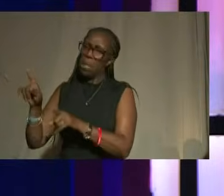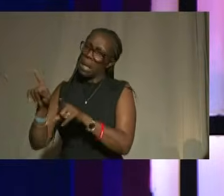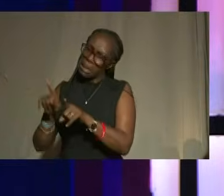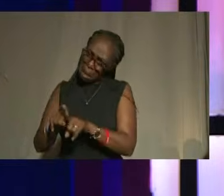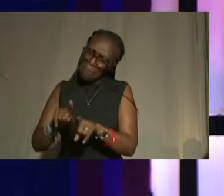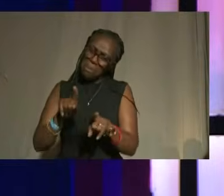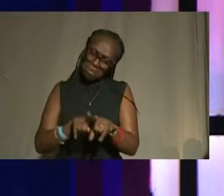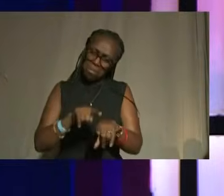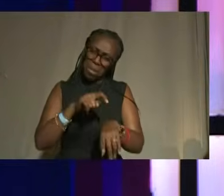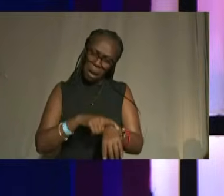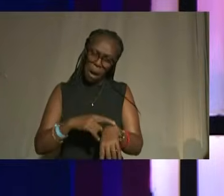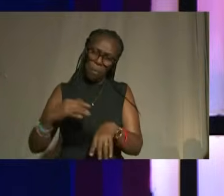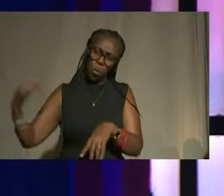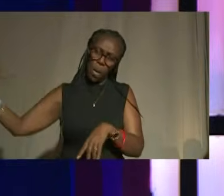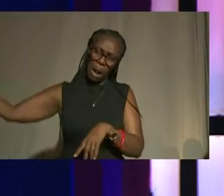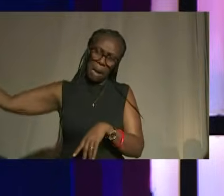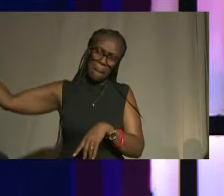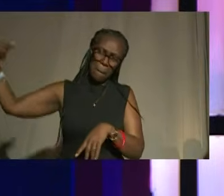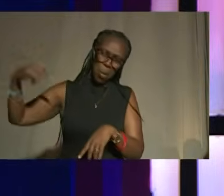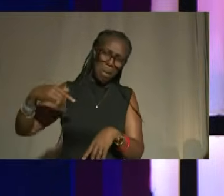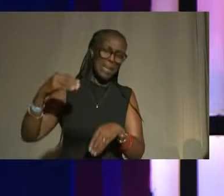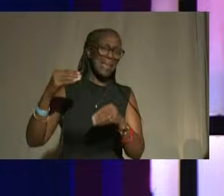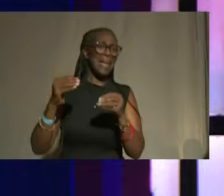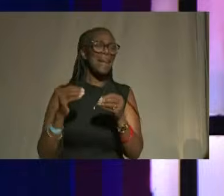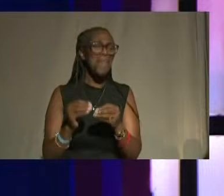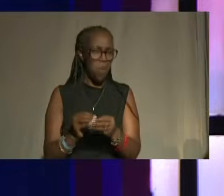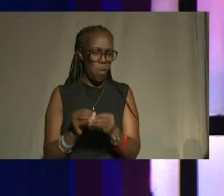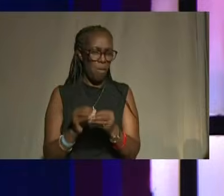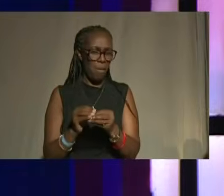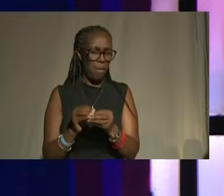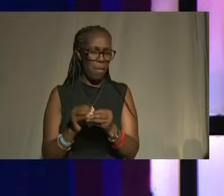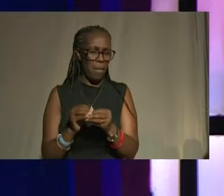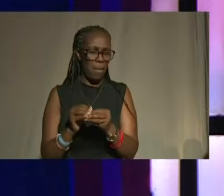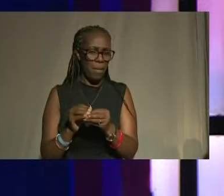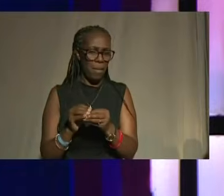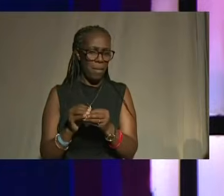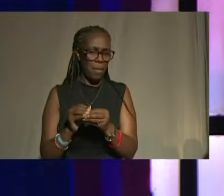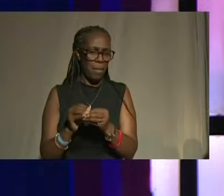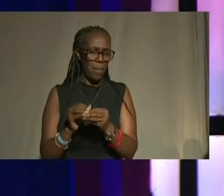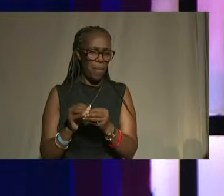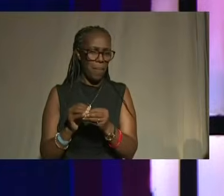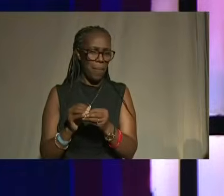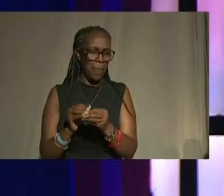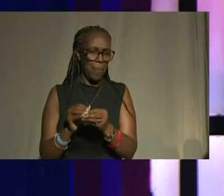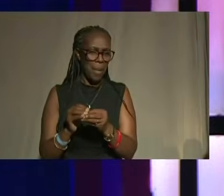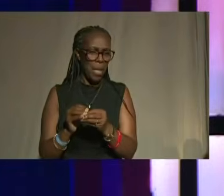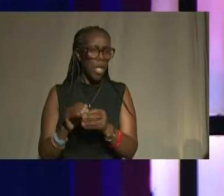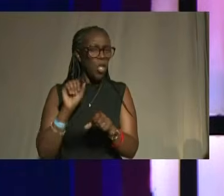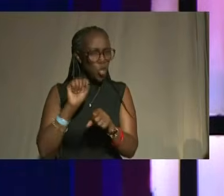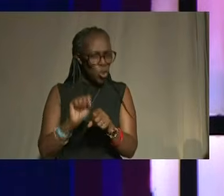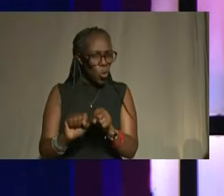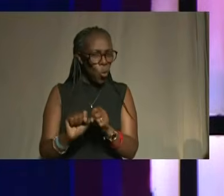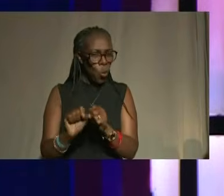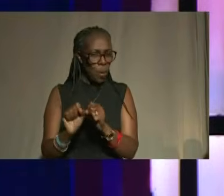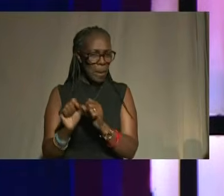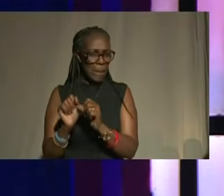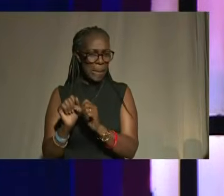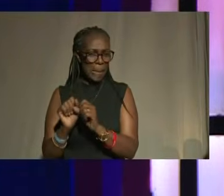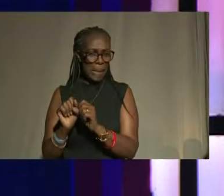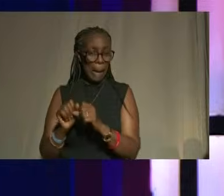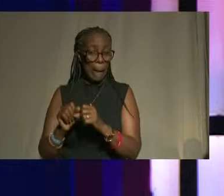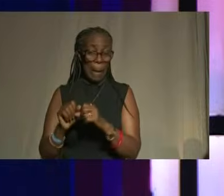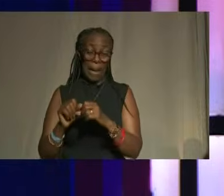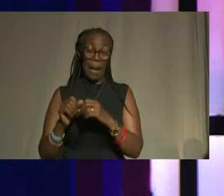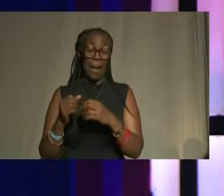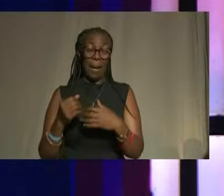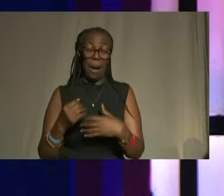That is simple. We have an economy that affords the capacity to demand more. We have a thriving tourism